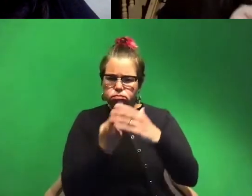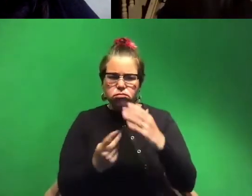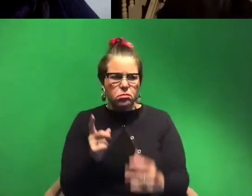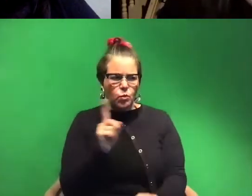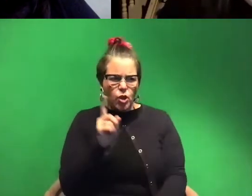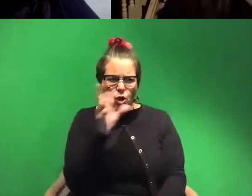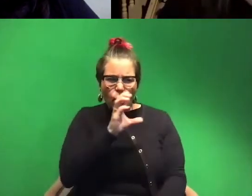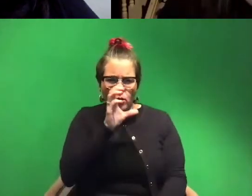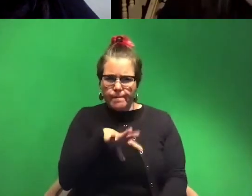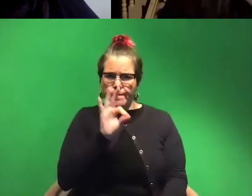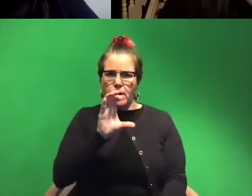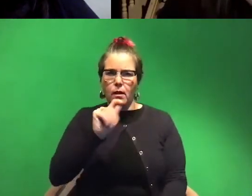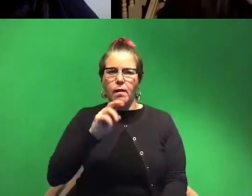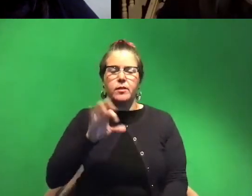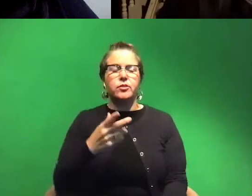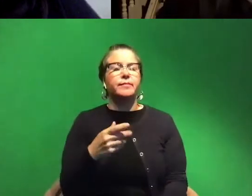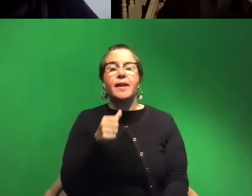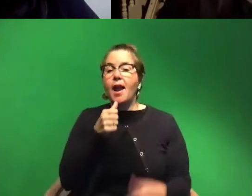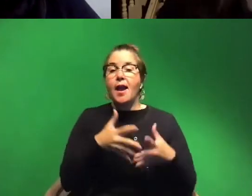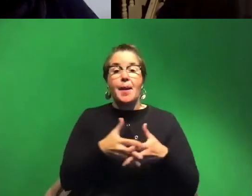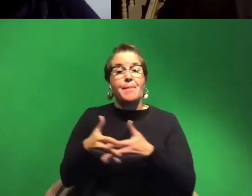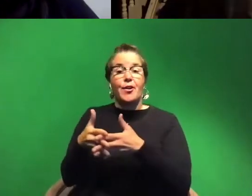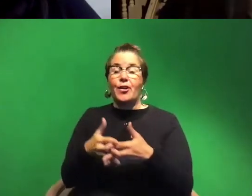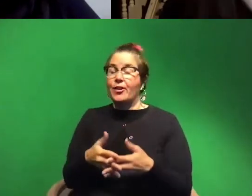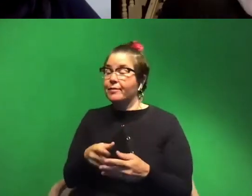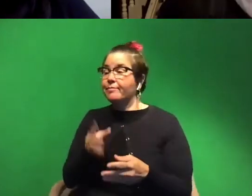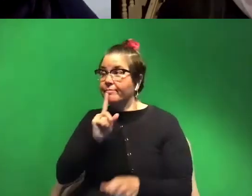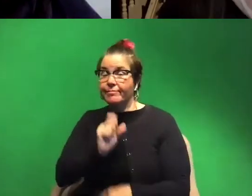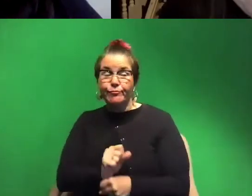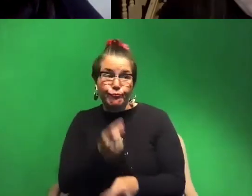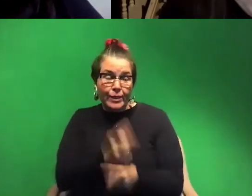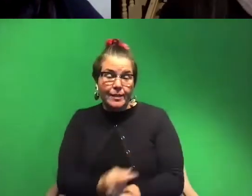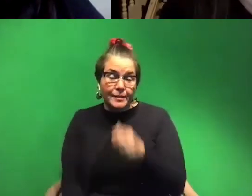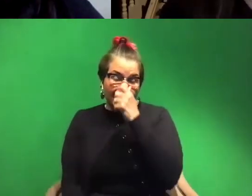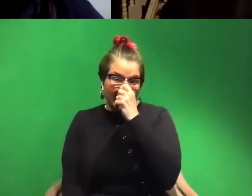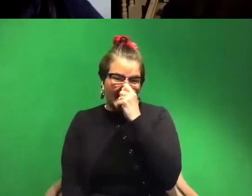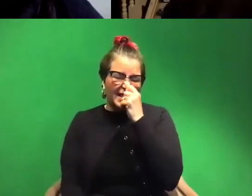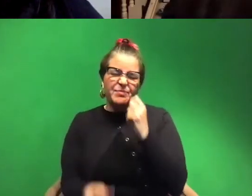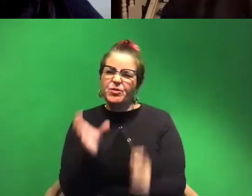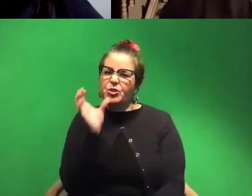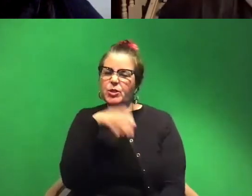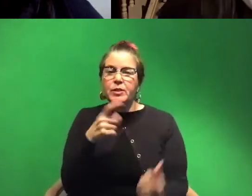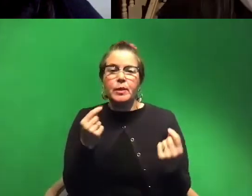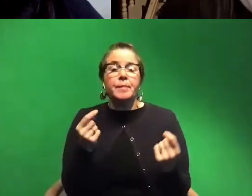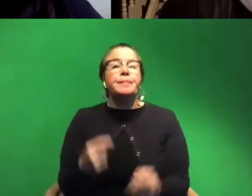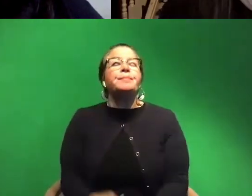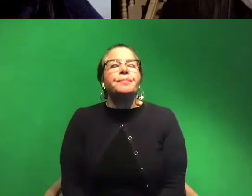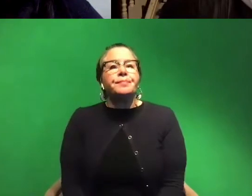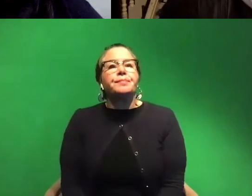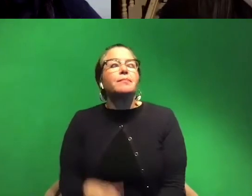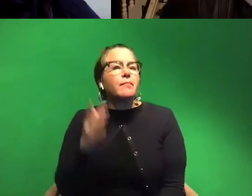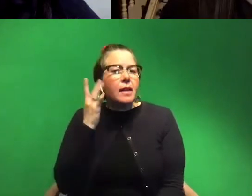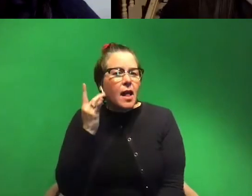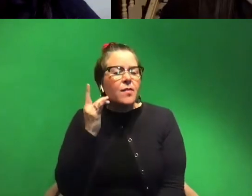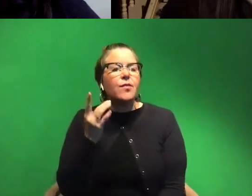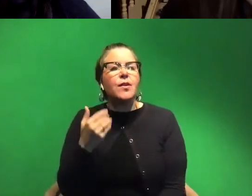cuttlefish? Not the Americas. Yeah, that's for sure. The weirdest thing is there are, like in California and stuff, we've